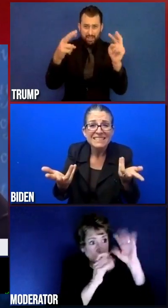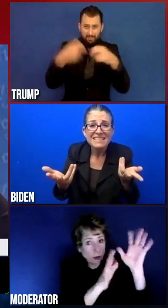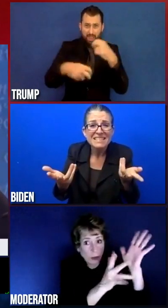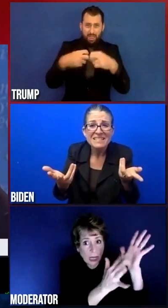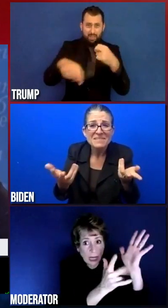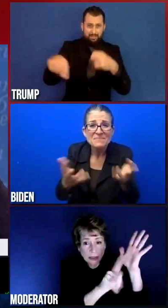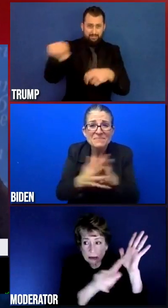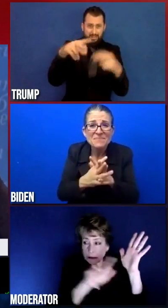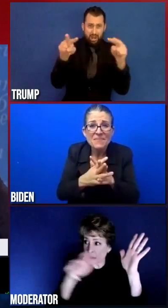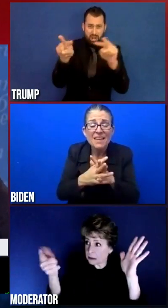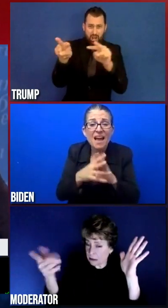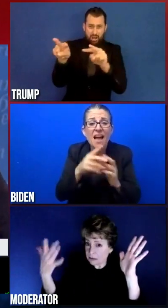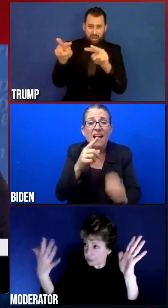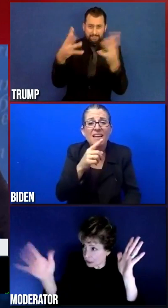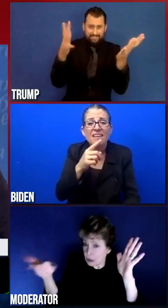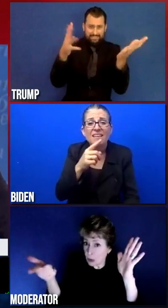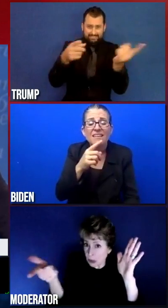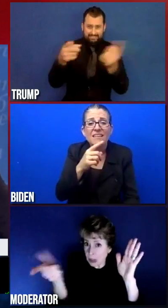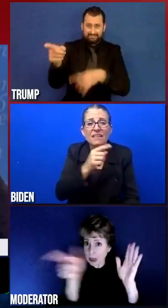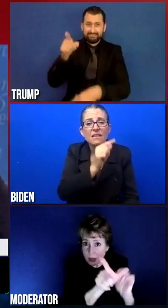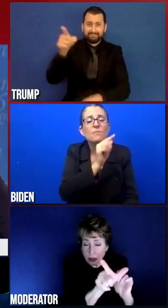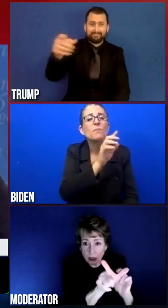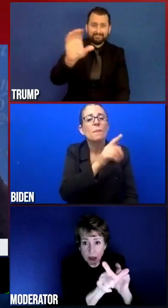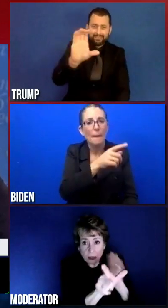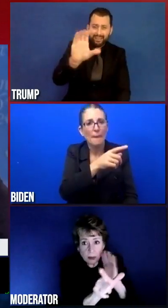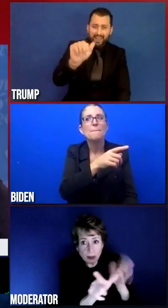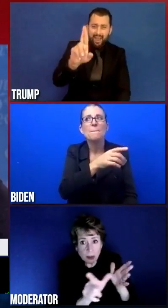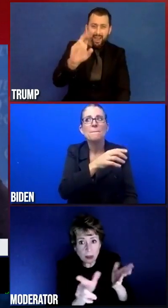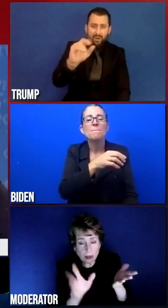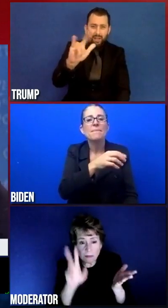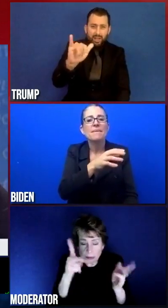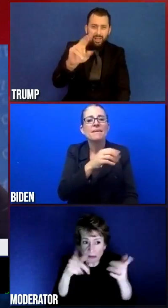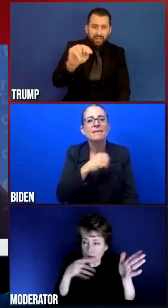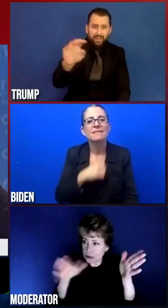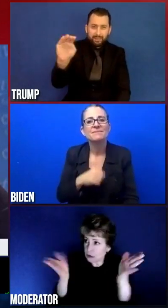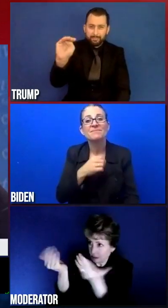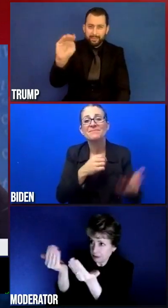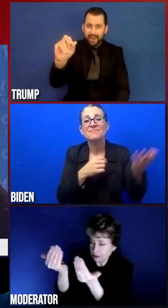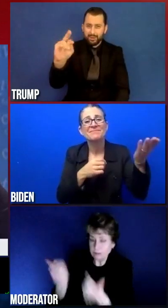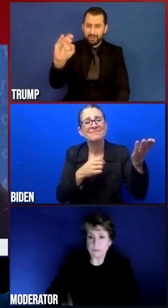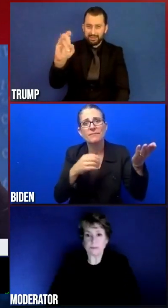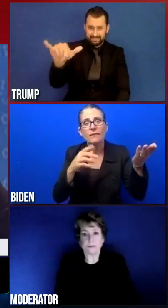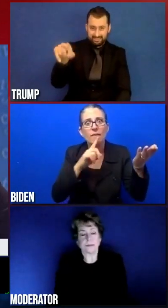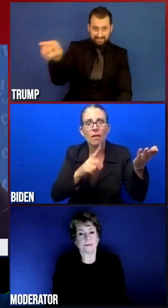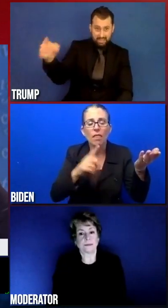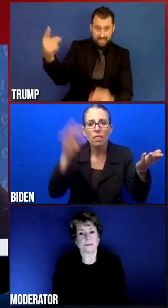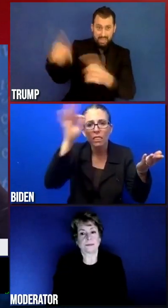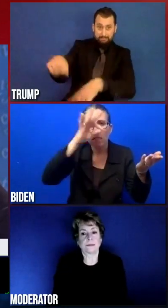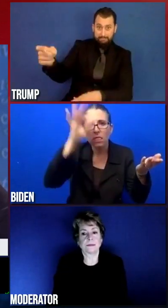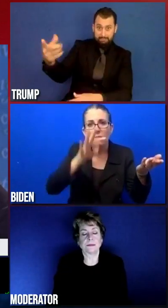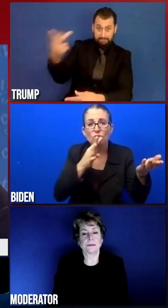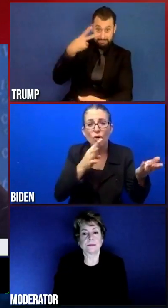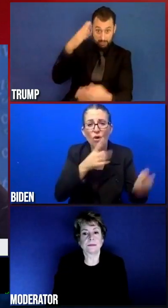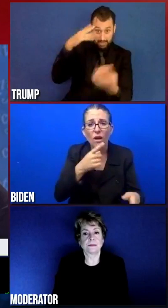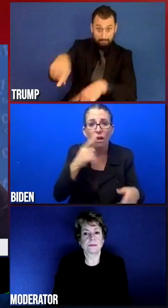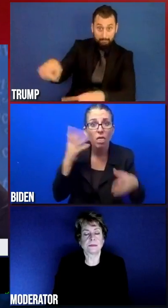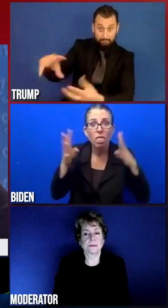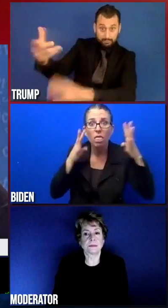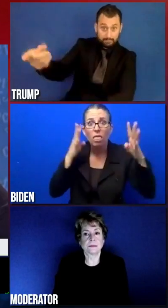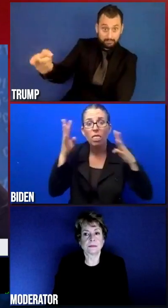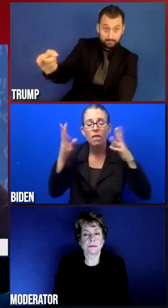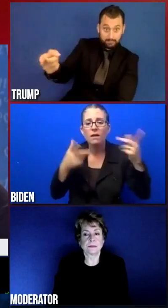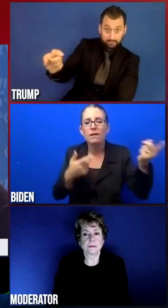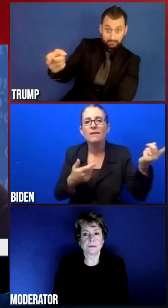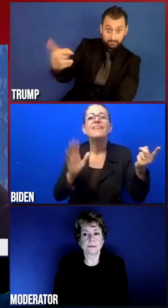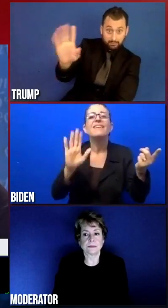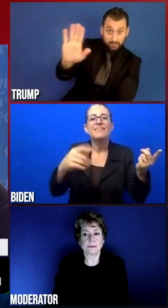idea what happened. Vice President Biden, go ahead. He has no idea what he's talking about. Here's the deal. The fact is, I will accept it, and he will too. You know why?